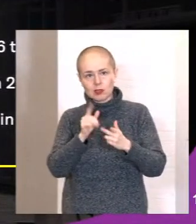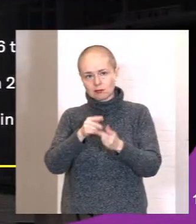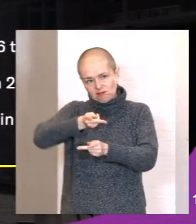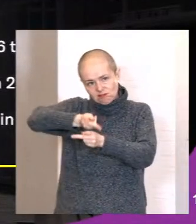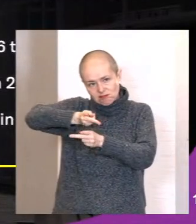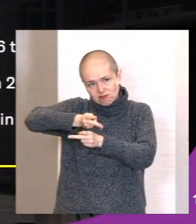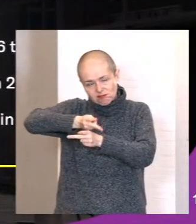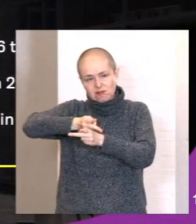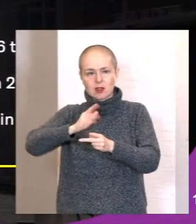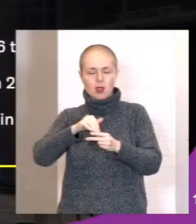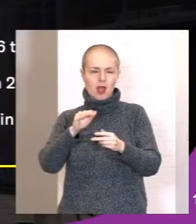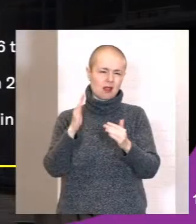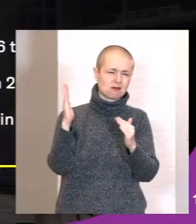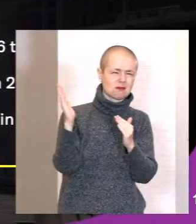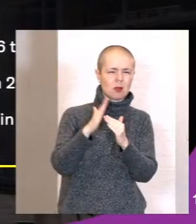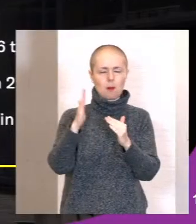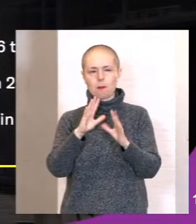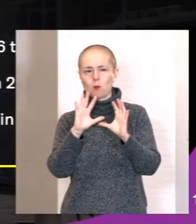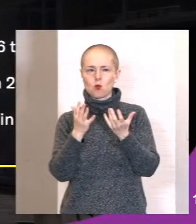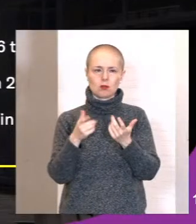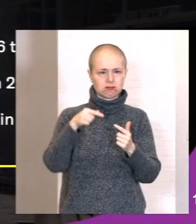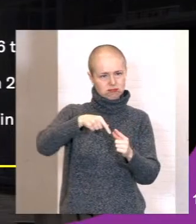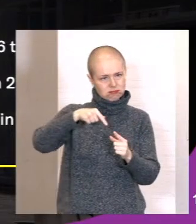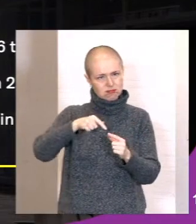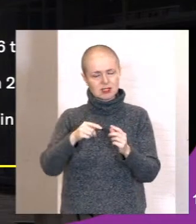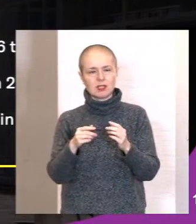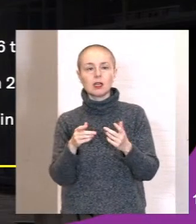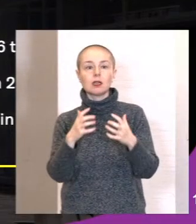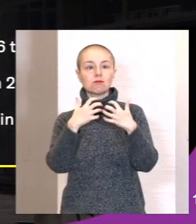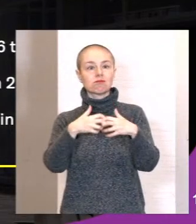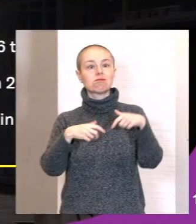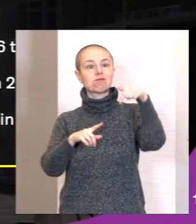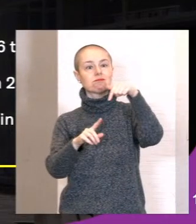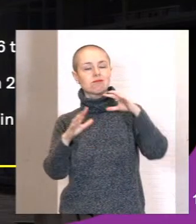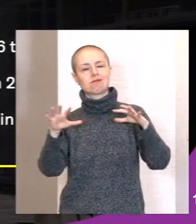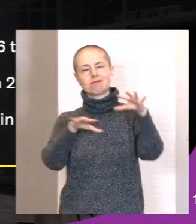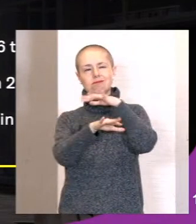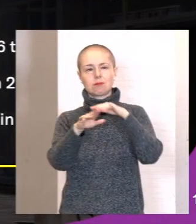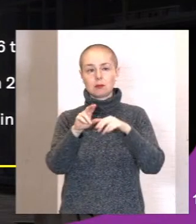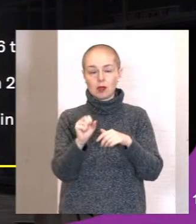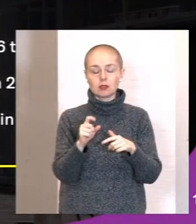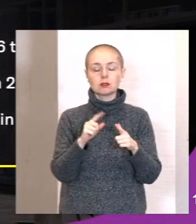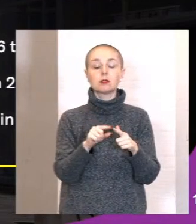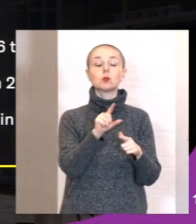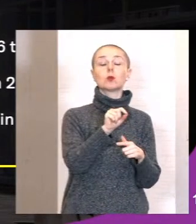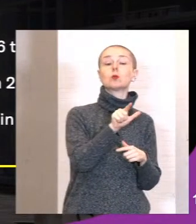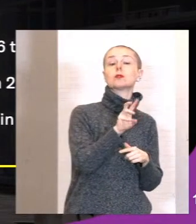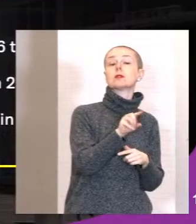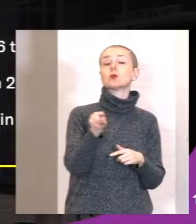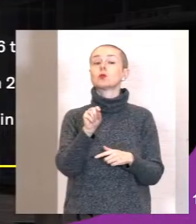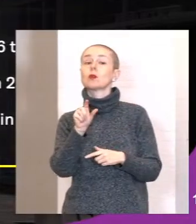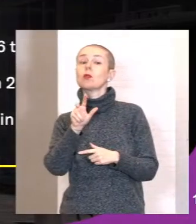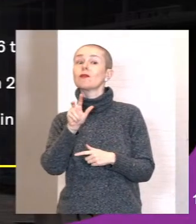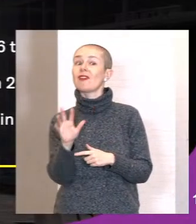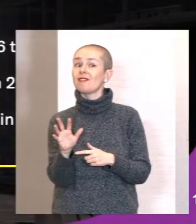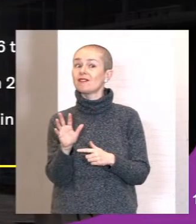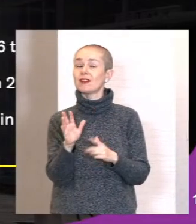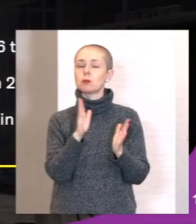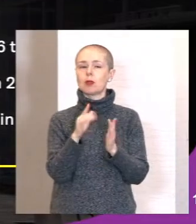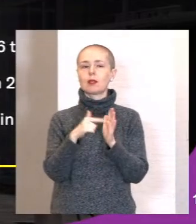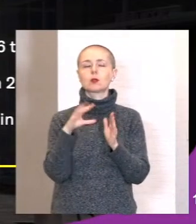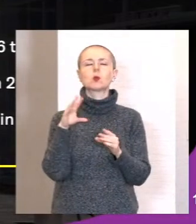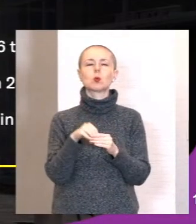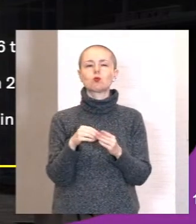world-class facility, the 2026 to 2035 capital plan proposes updated carrier